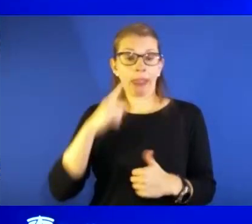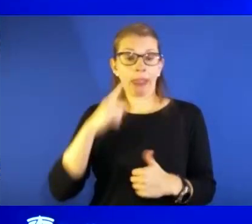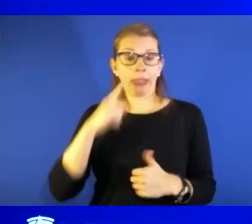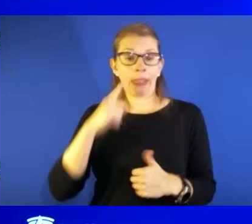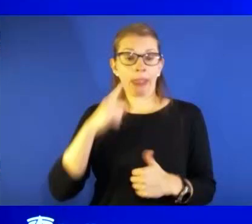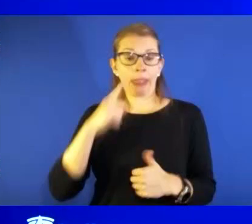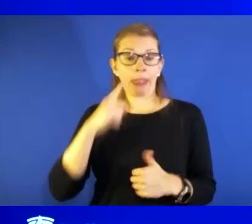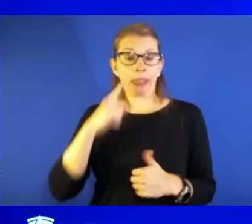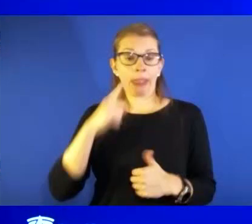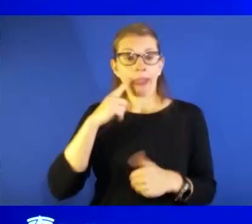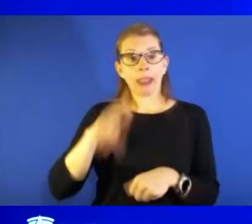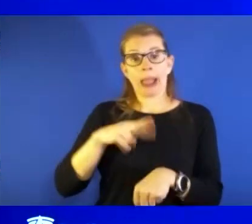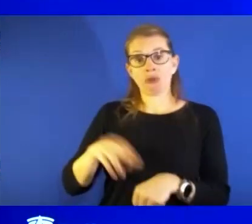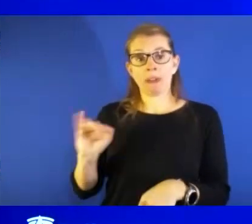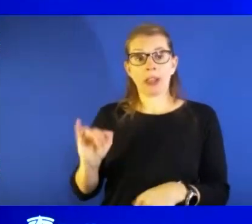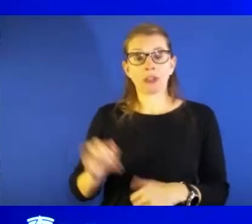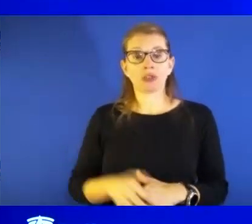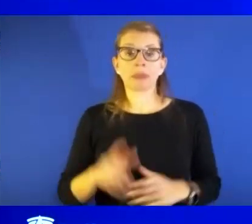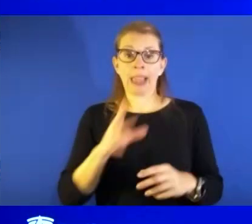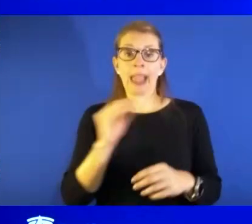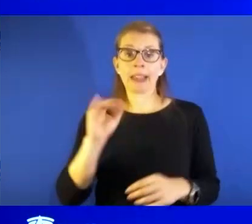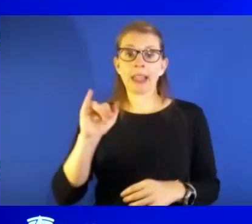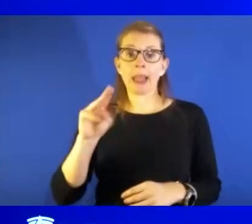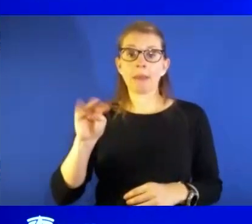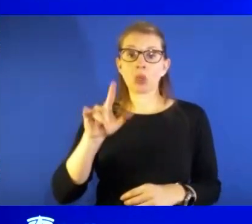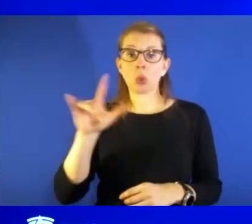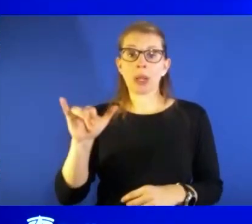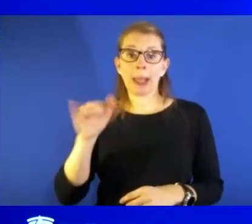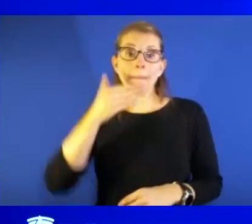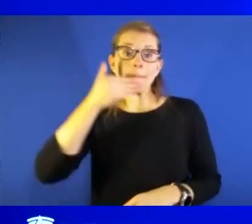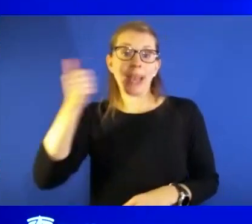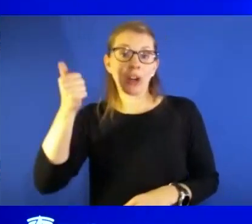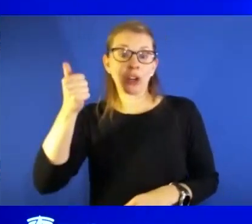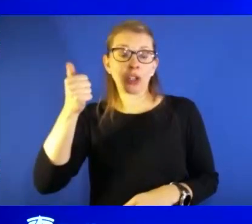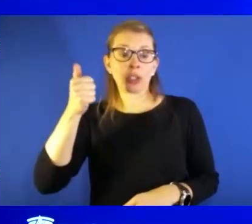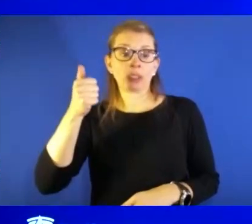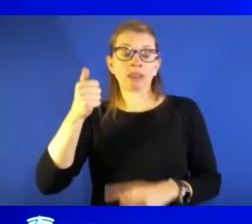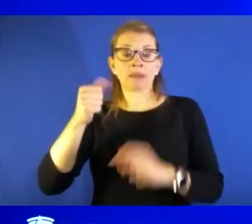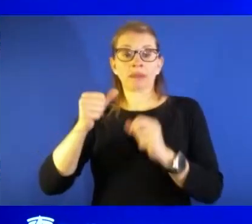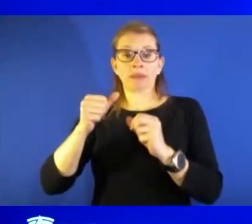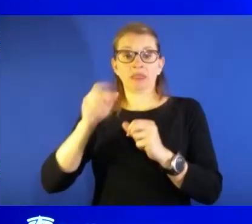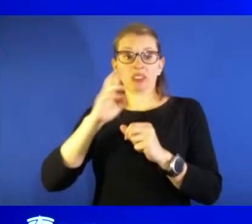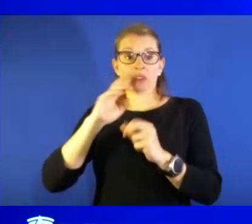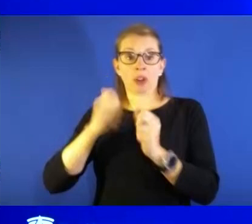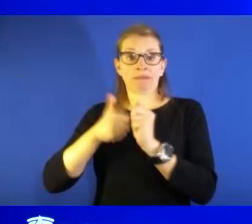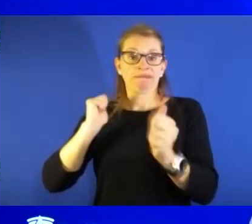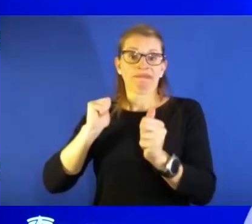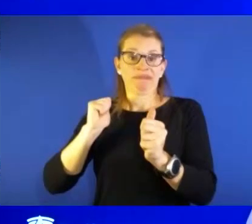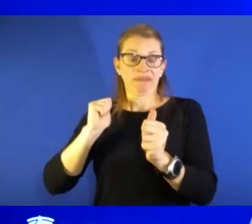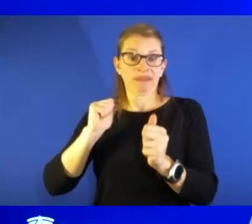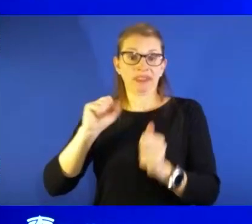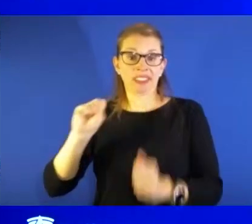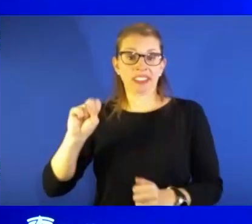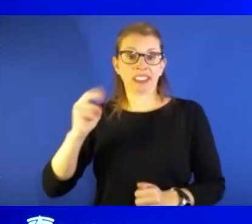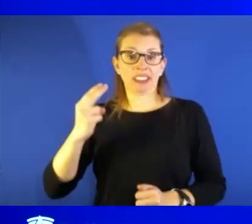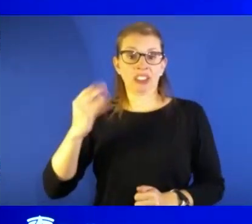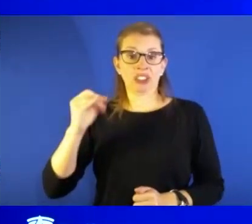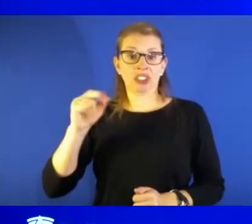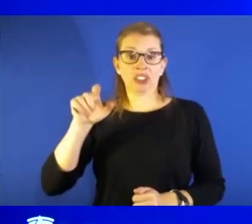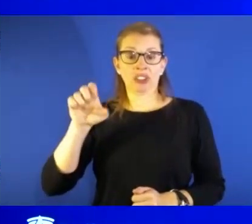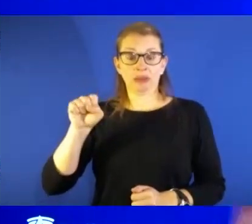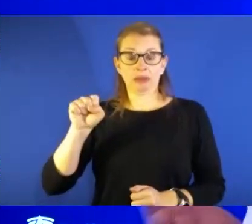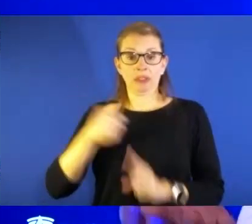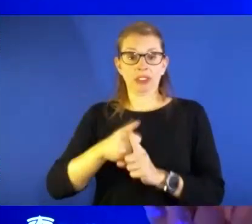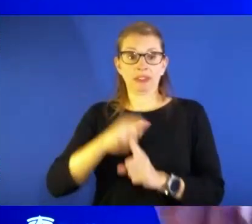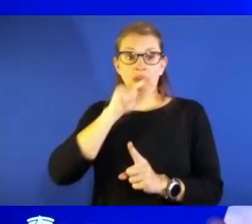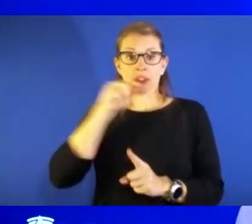better in keeping shingles away. Remember, you get chickenpox. Historically, people have gotten chickenpox as a child.